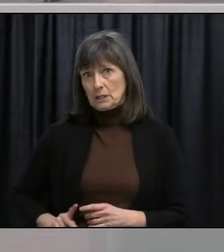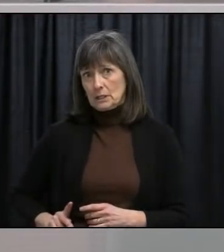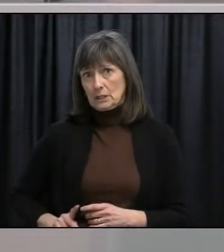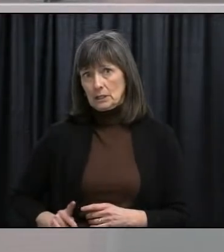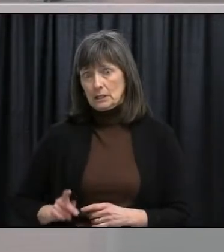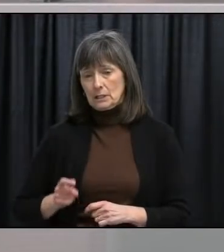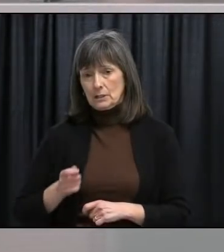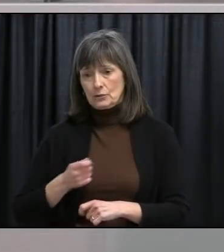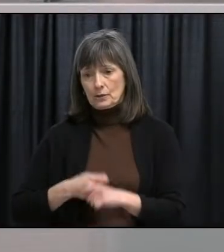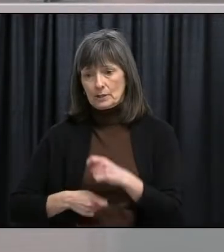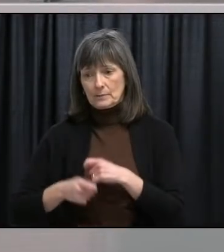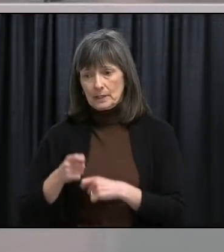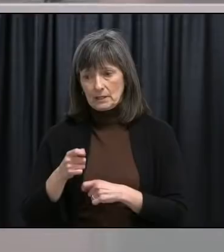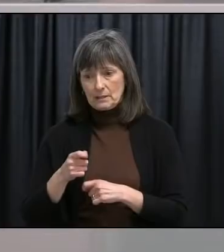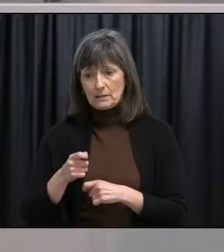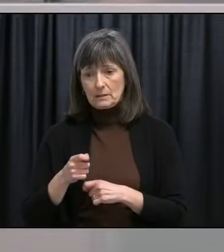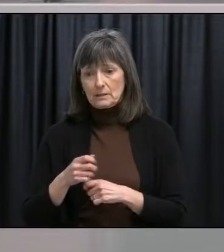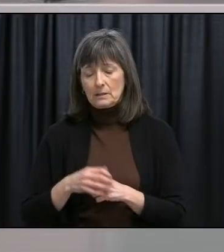the minister